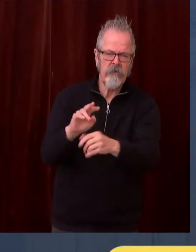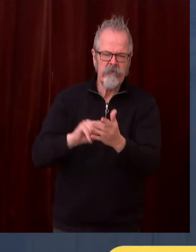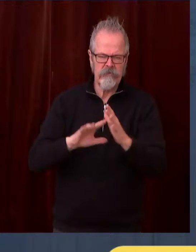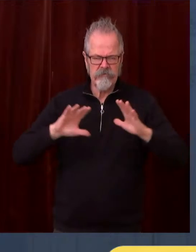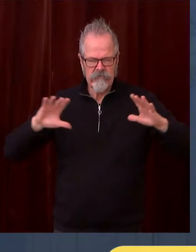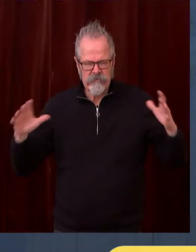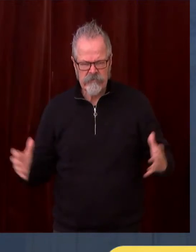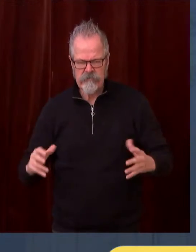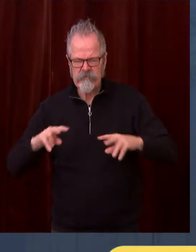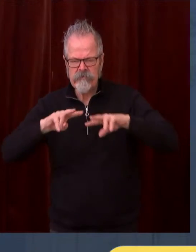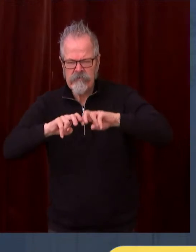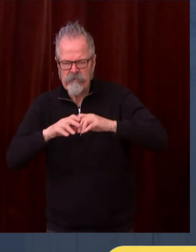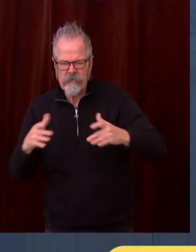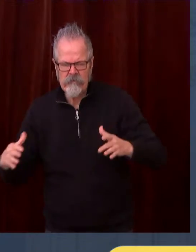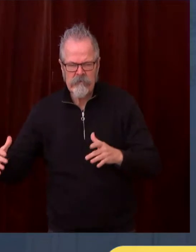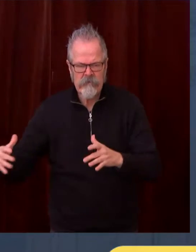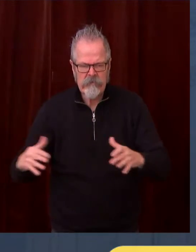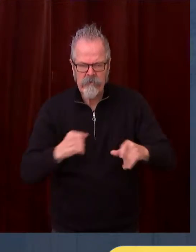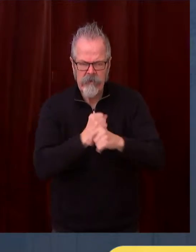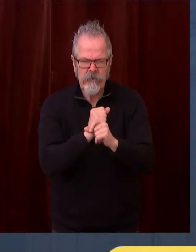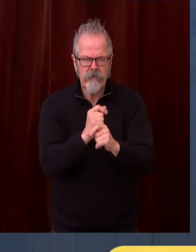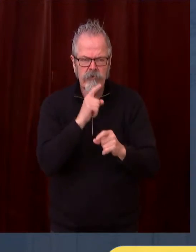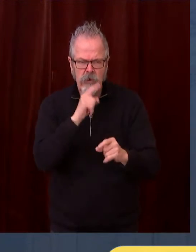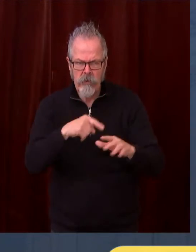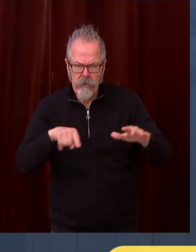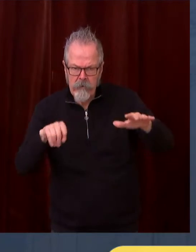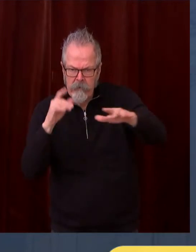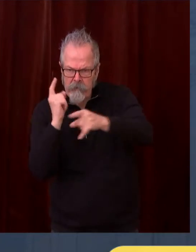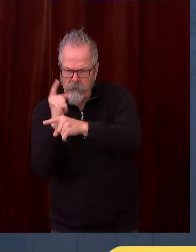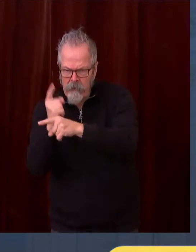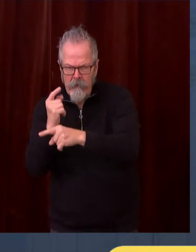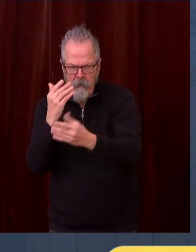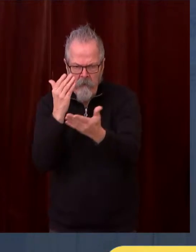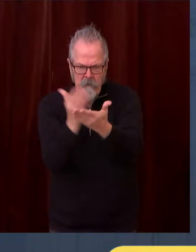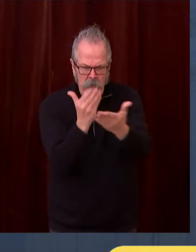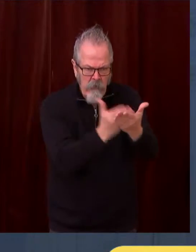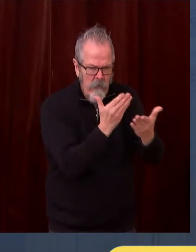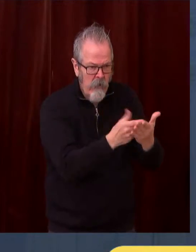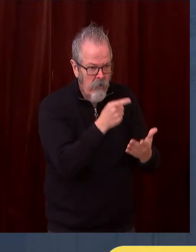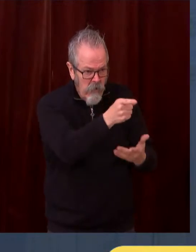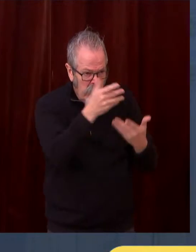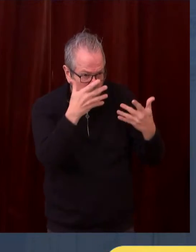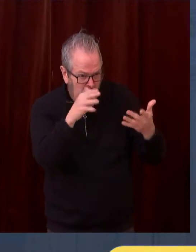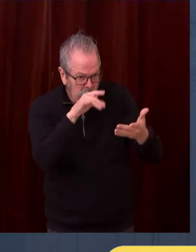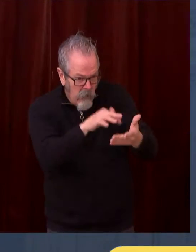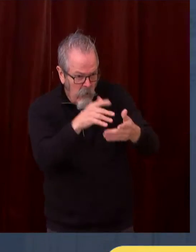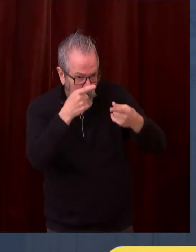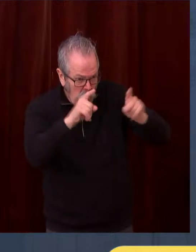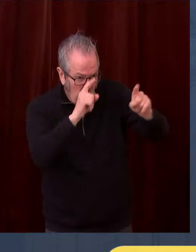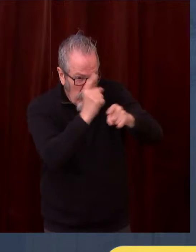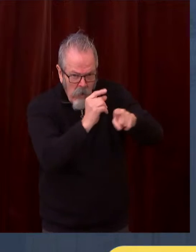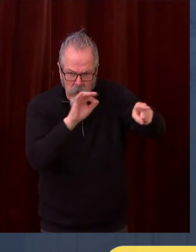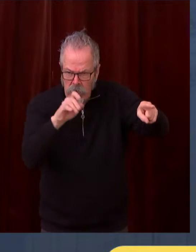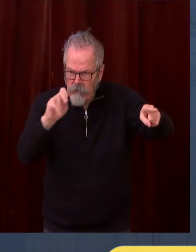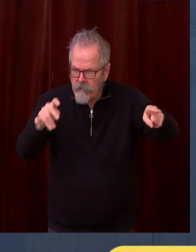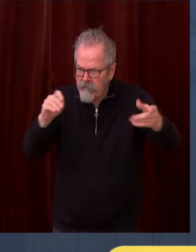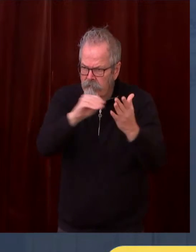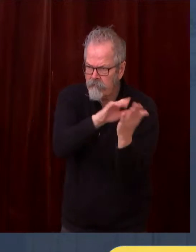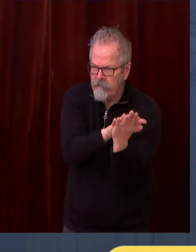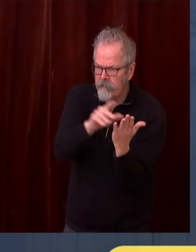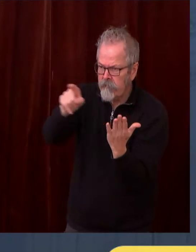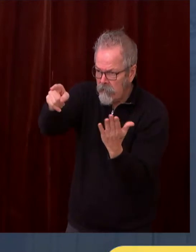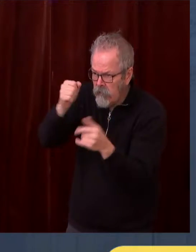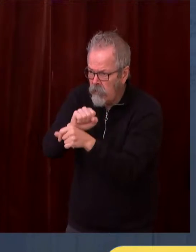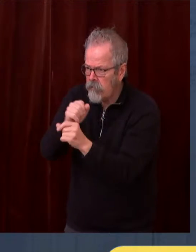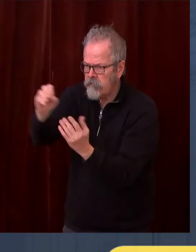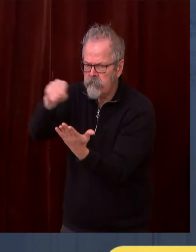the conclusions that they reach are really warranted by the data that they have. Thank you, and thank you for bringing your expertise. Dr.